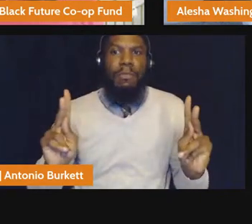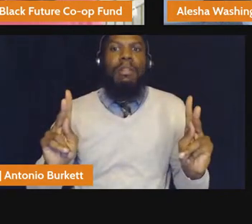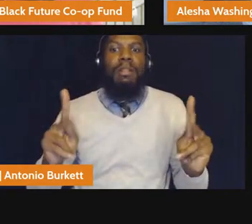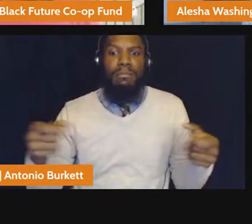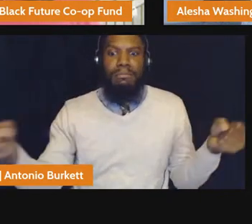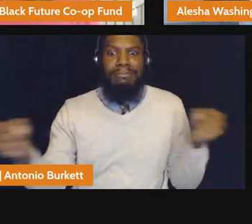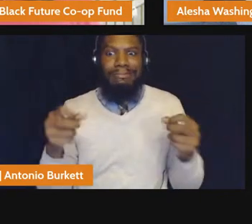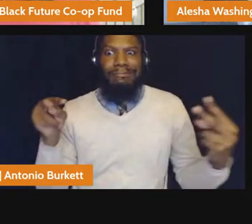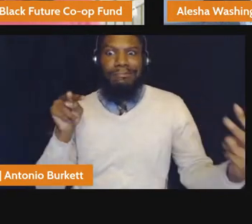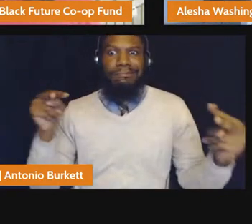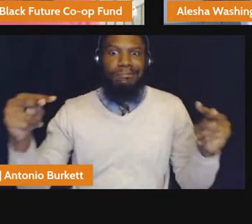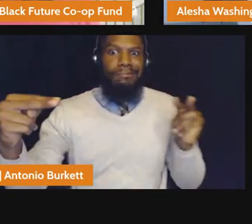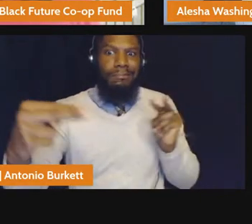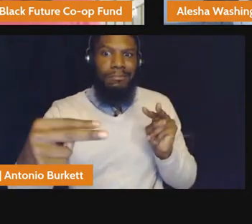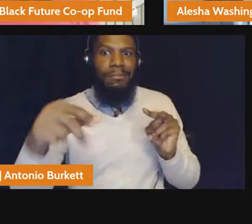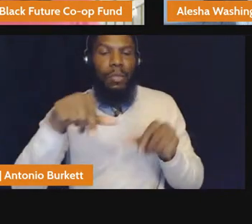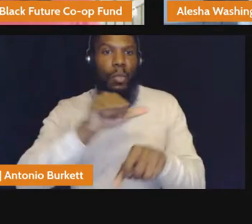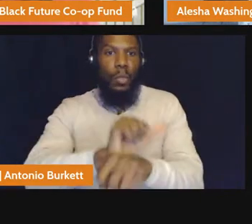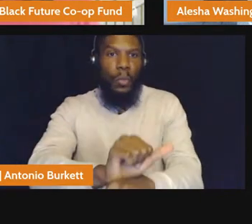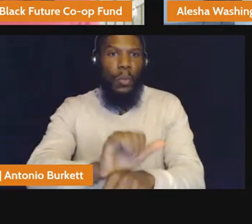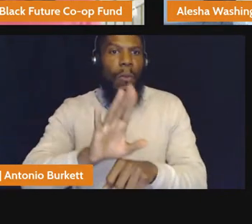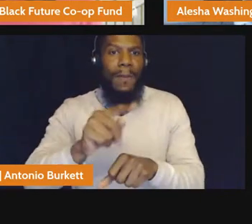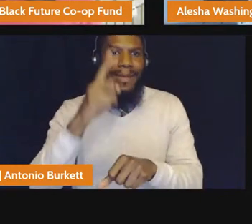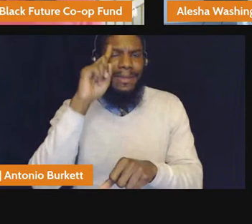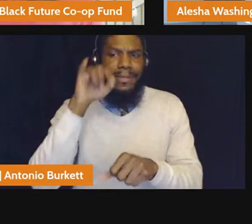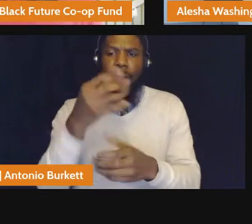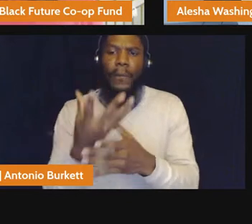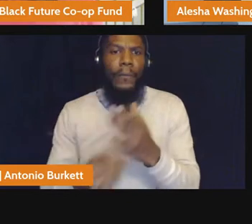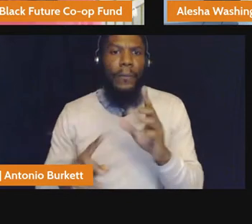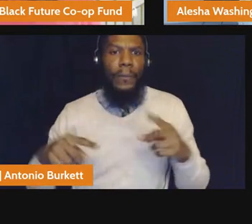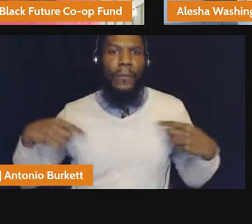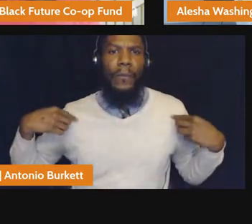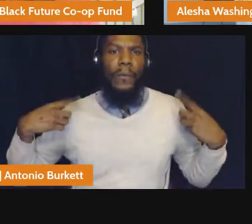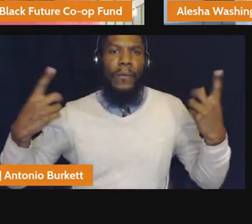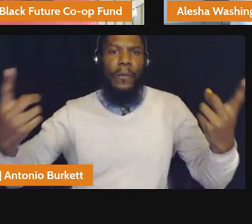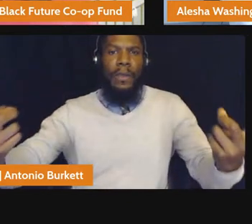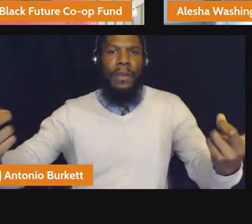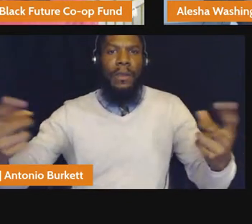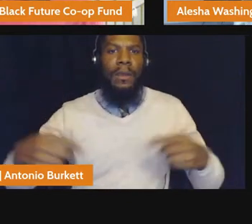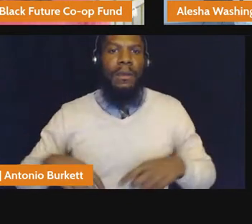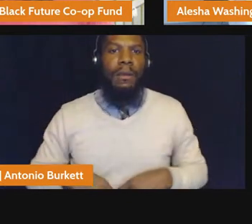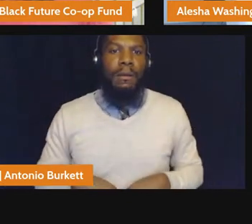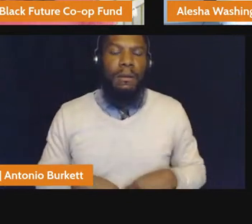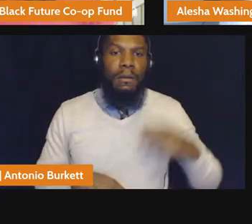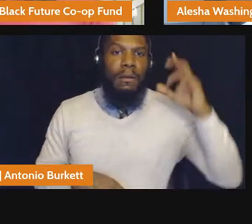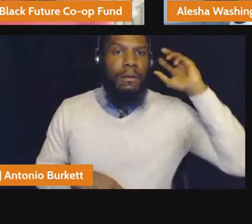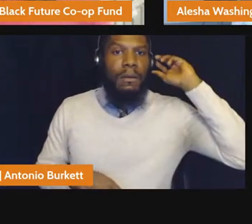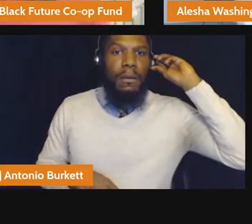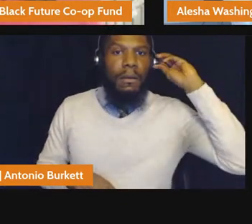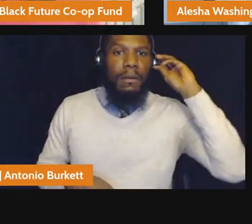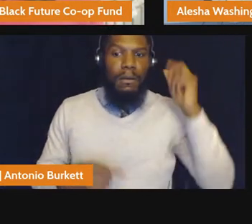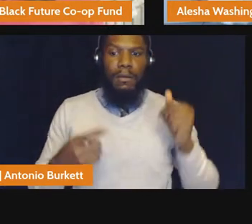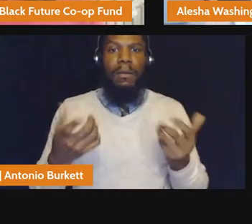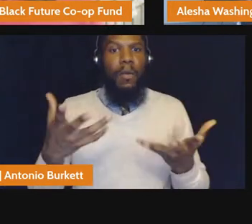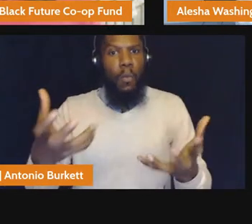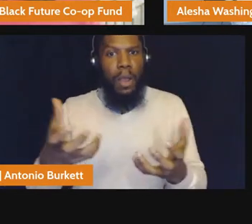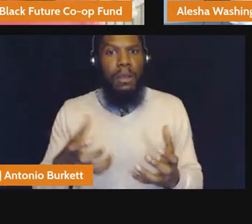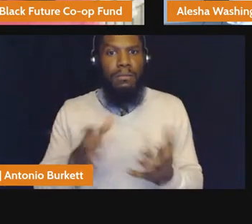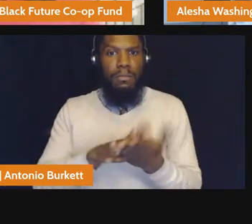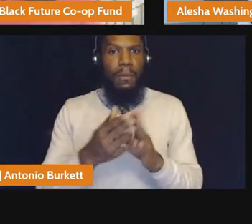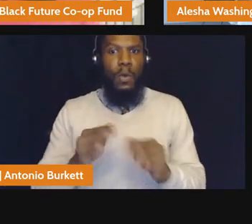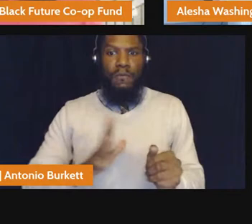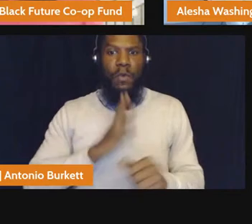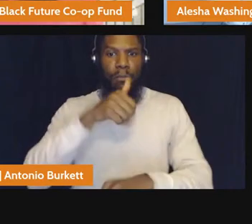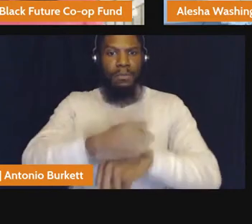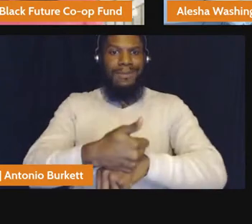some ways of kind of a clear focus about how do we make this a formalized part of what we do beyond what staff have